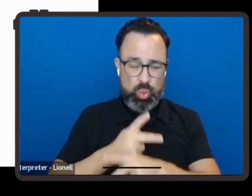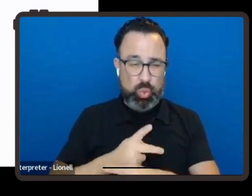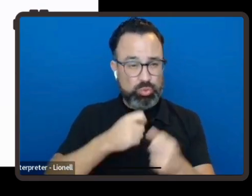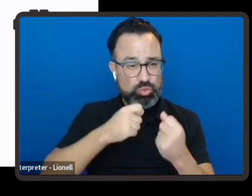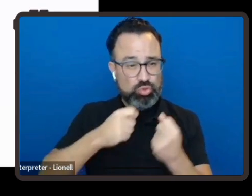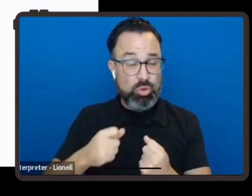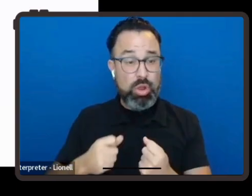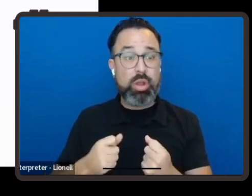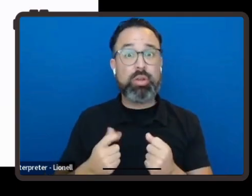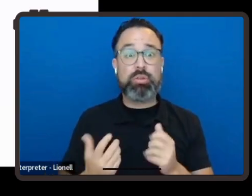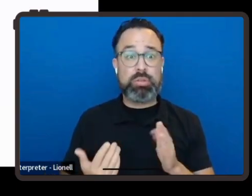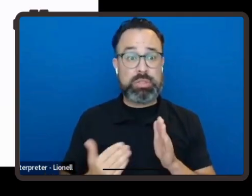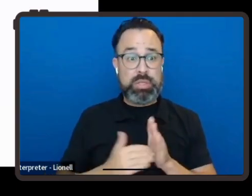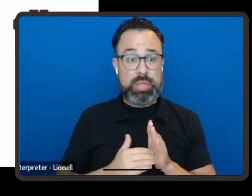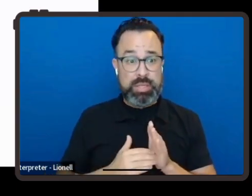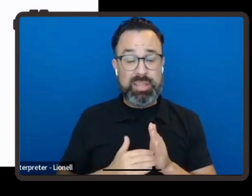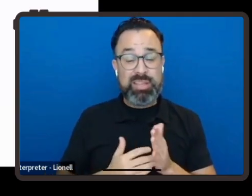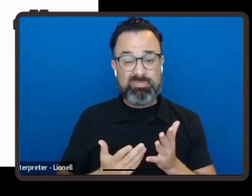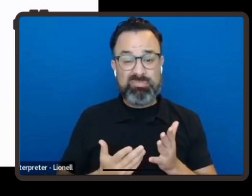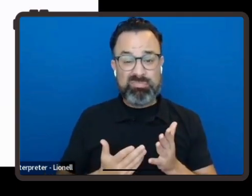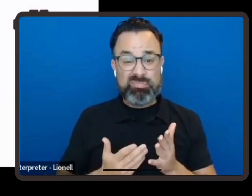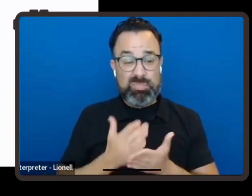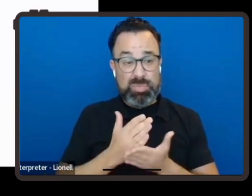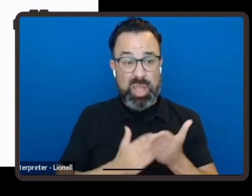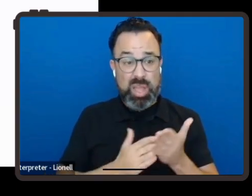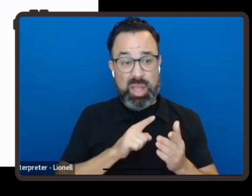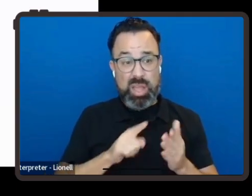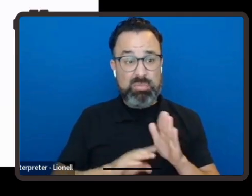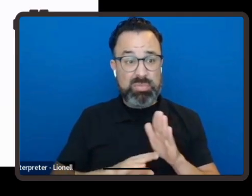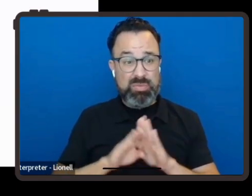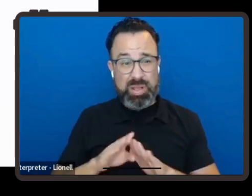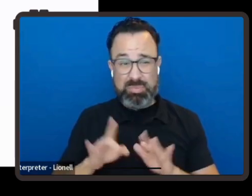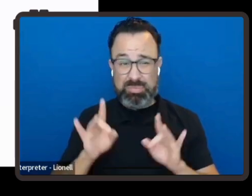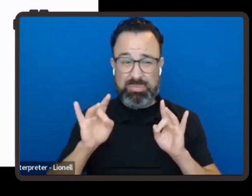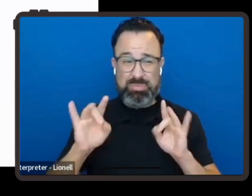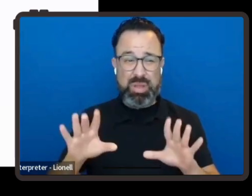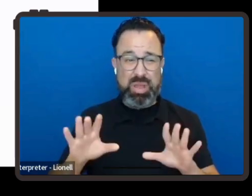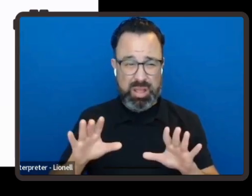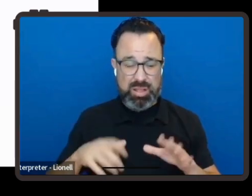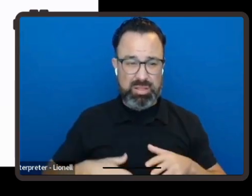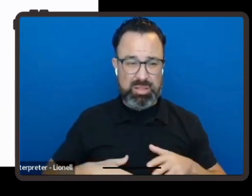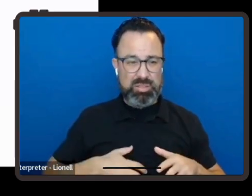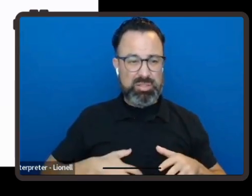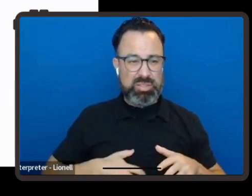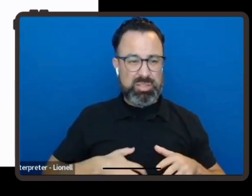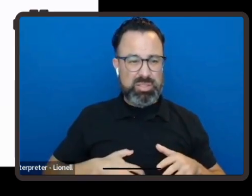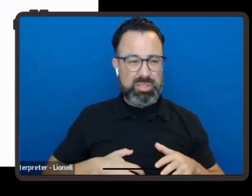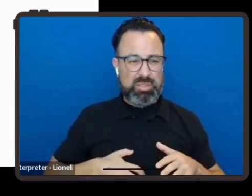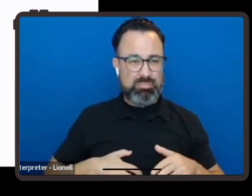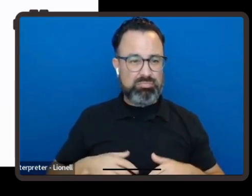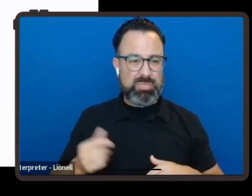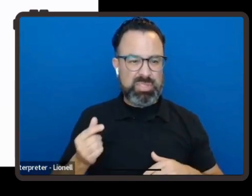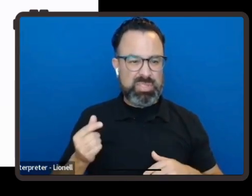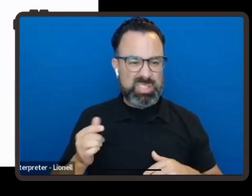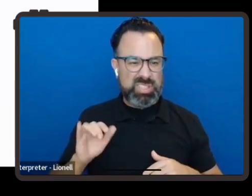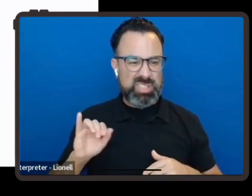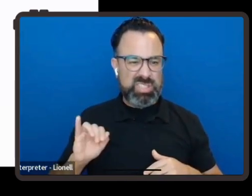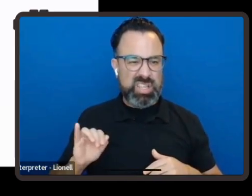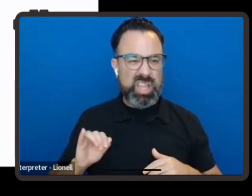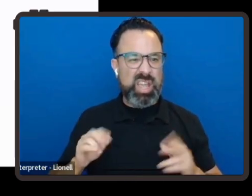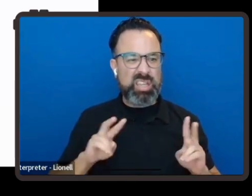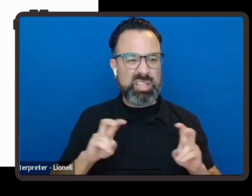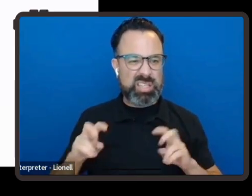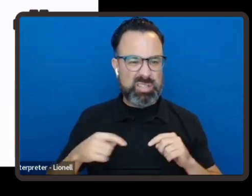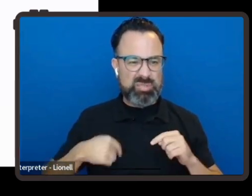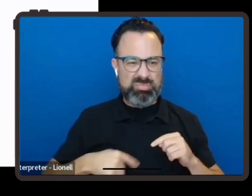develop chronic gastritis. Same with bowel obstructions, it can get worse. What could